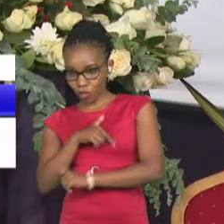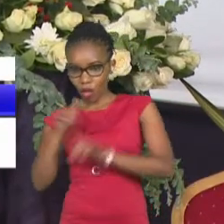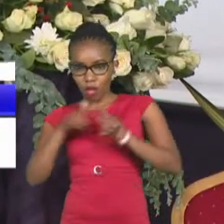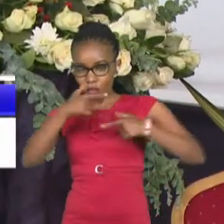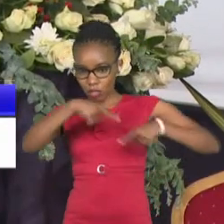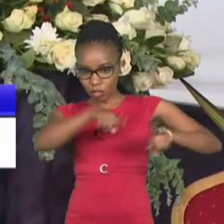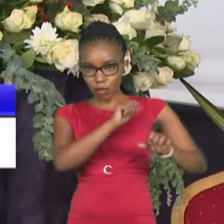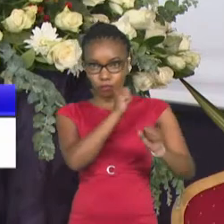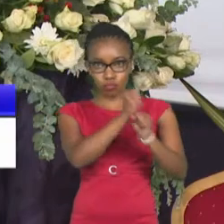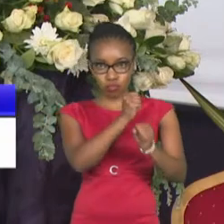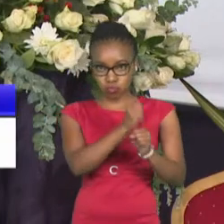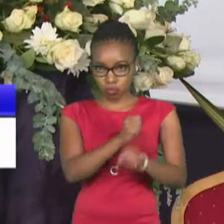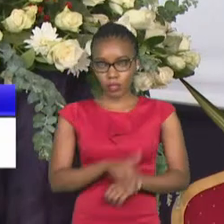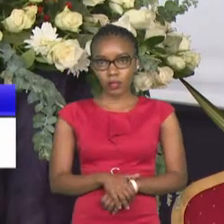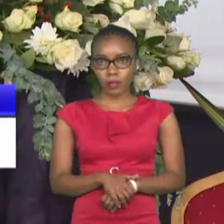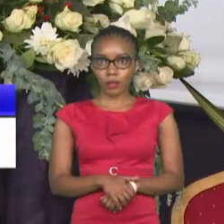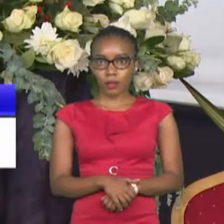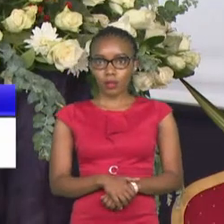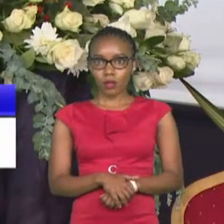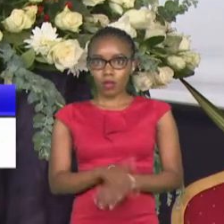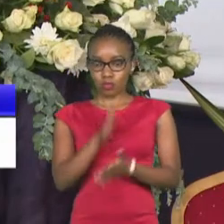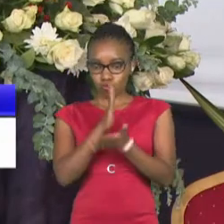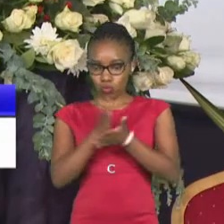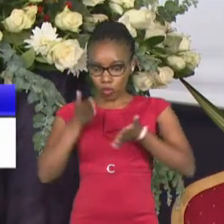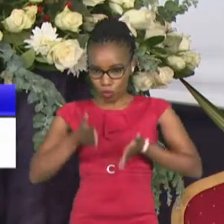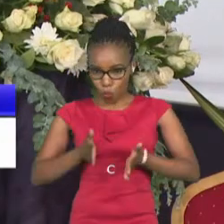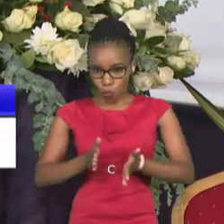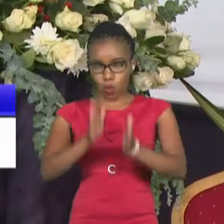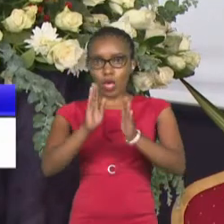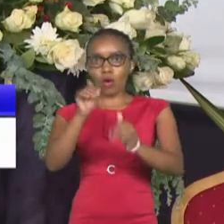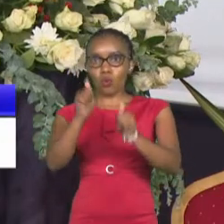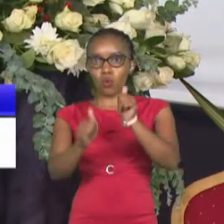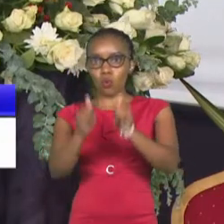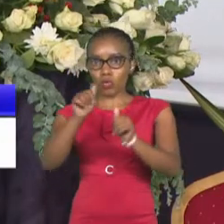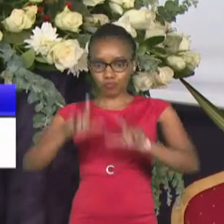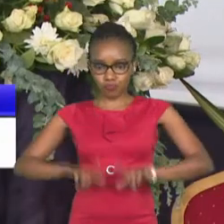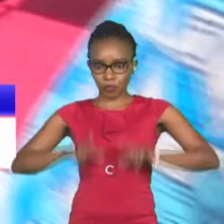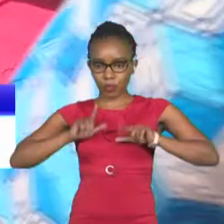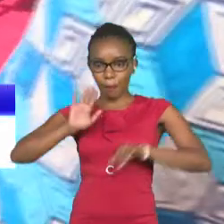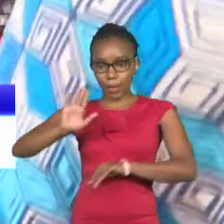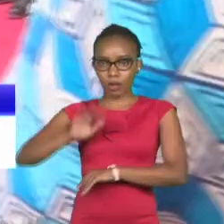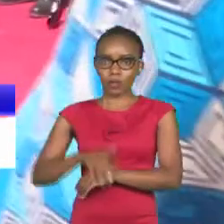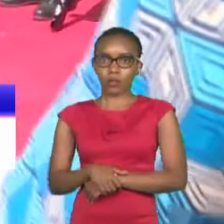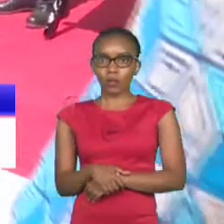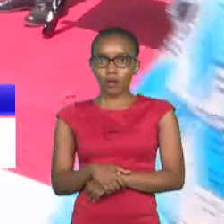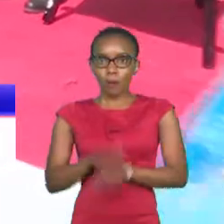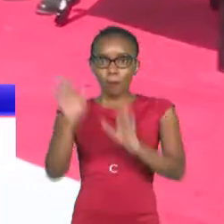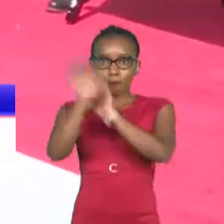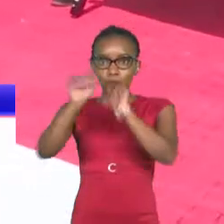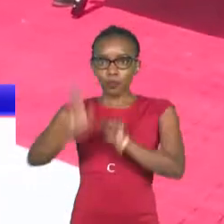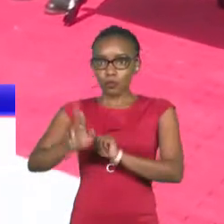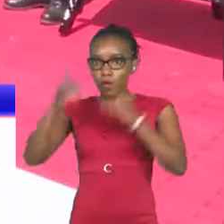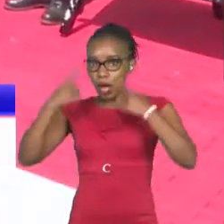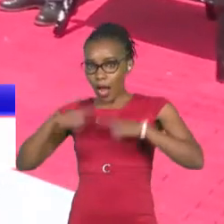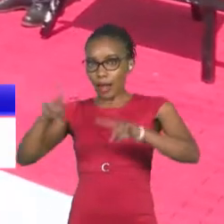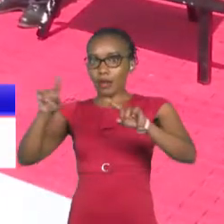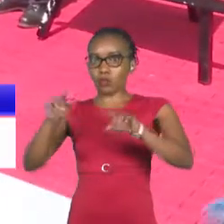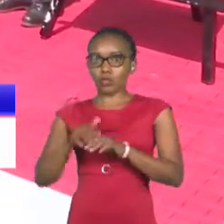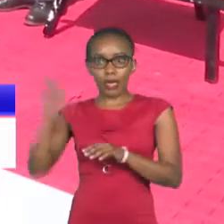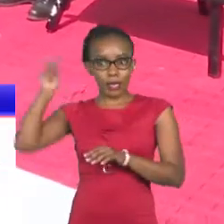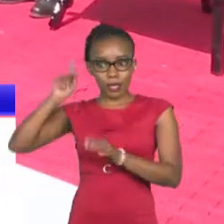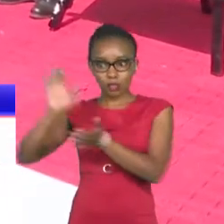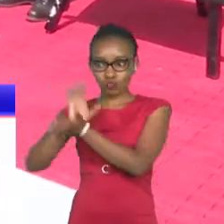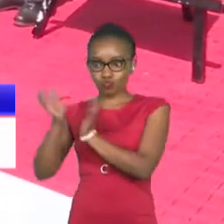did. And that is the manner in which he lived his life. Kenyatta announcing that Gusii Stadium name